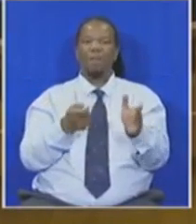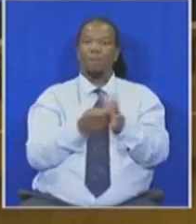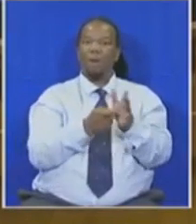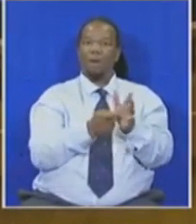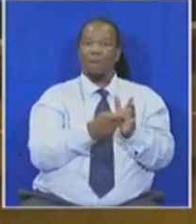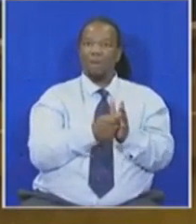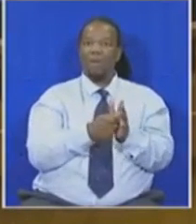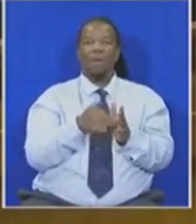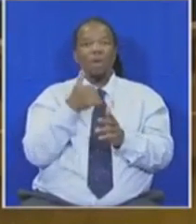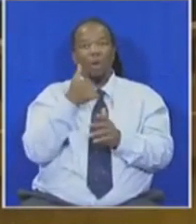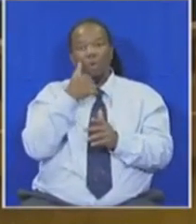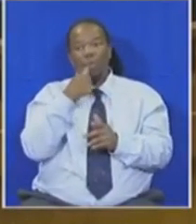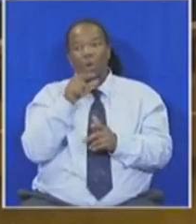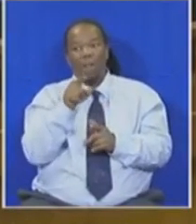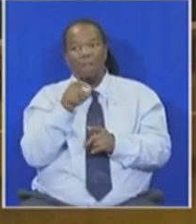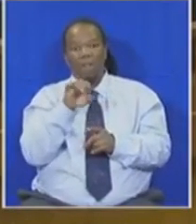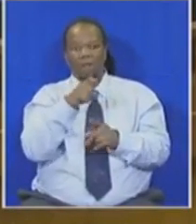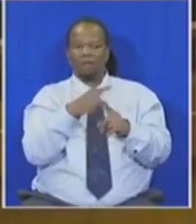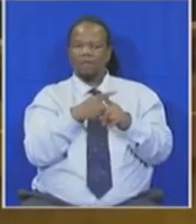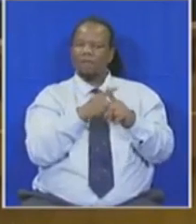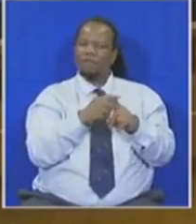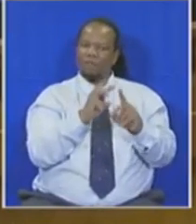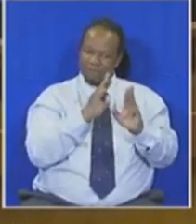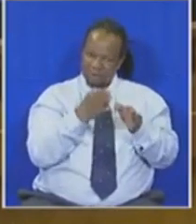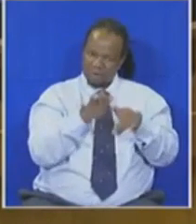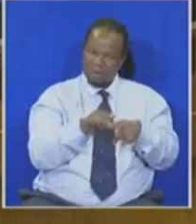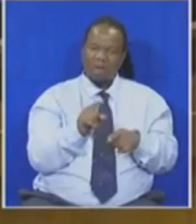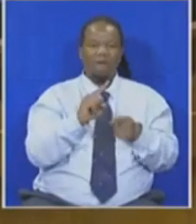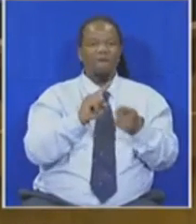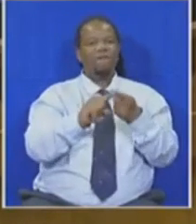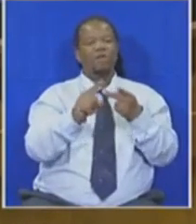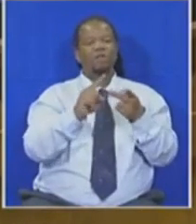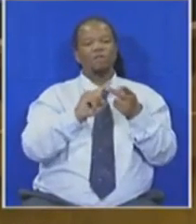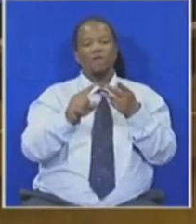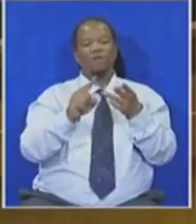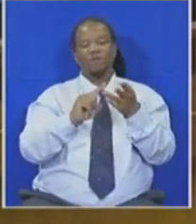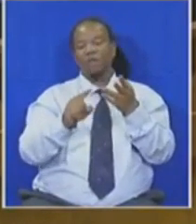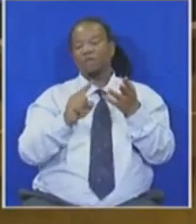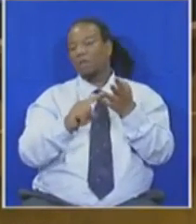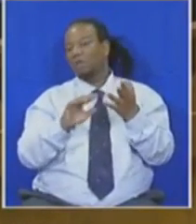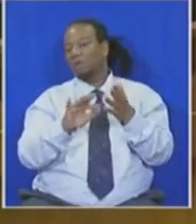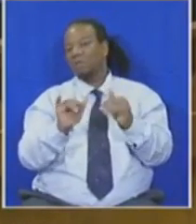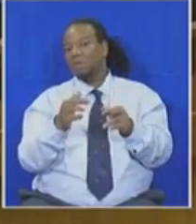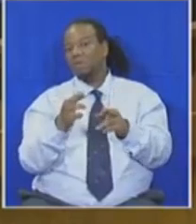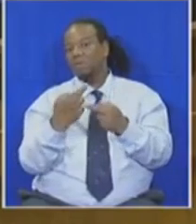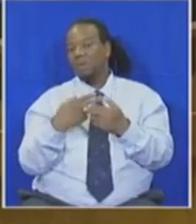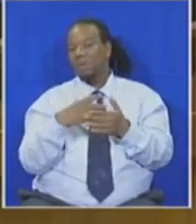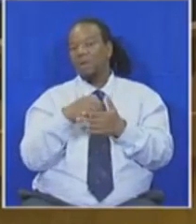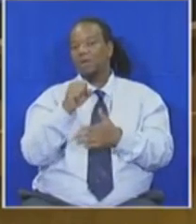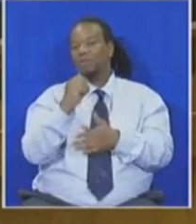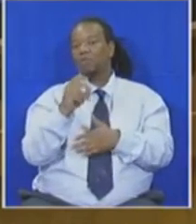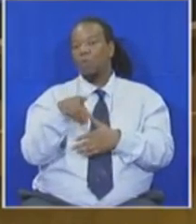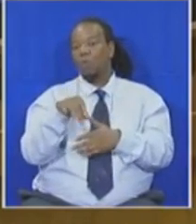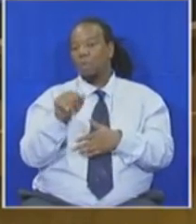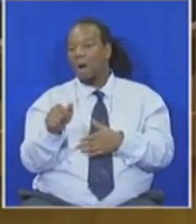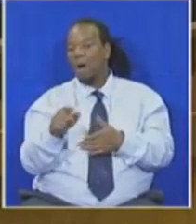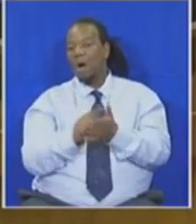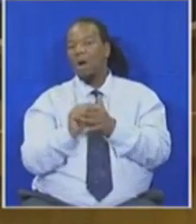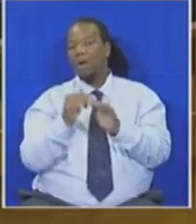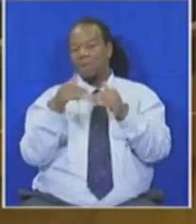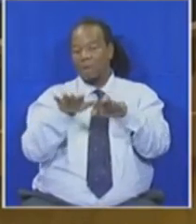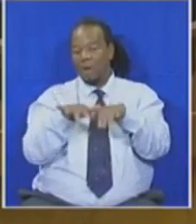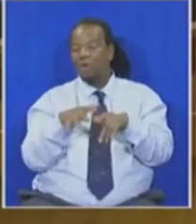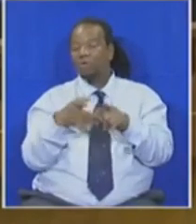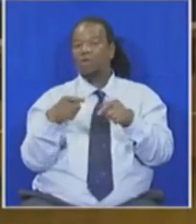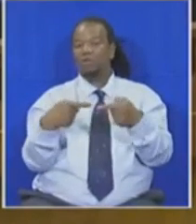when it would be held accountable, picking off one by one the bastions of accountability, Scopa, the House, and debate.